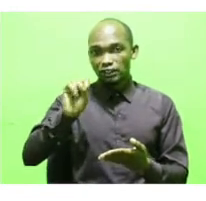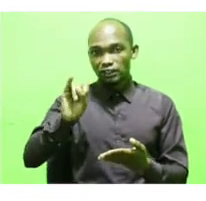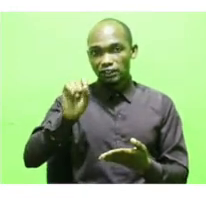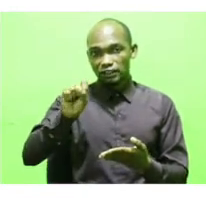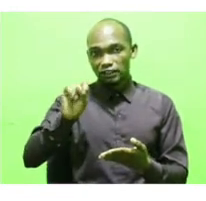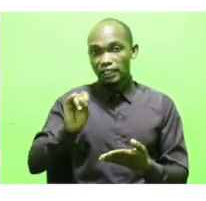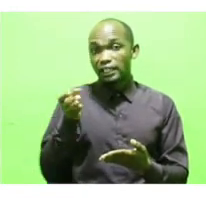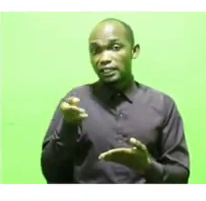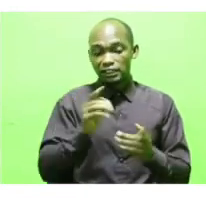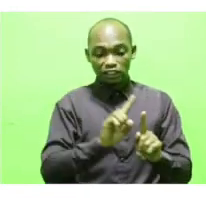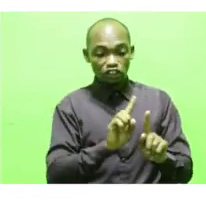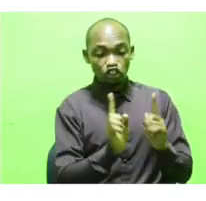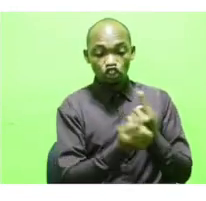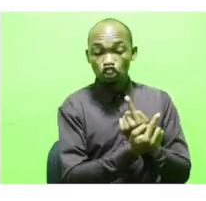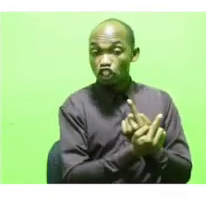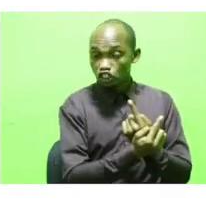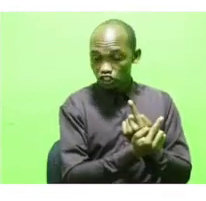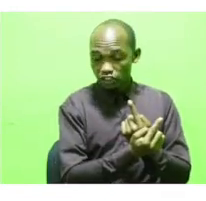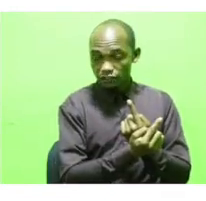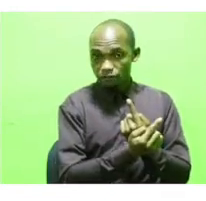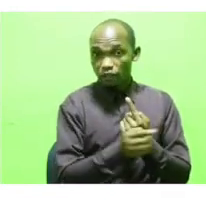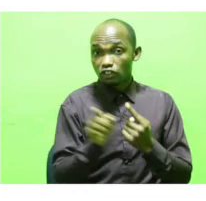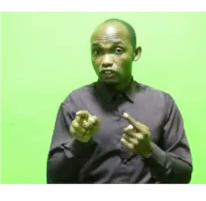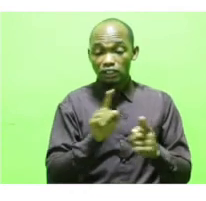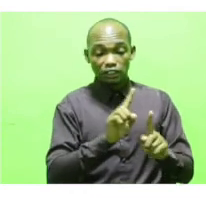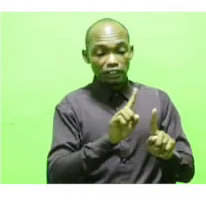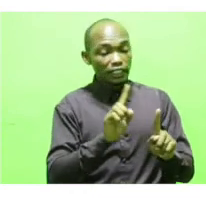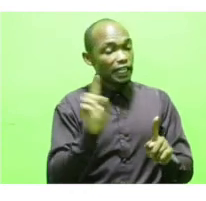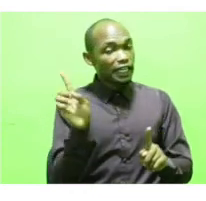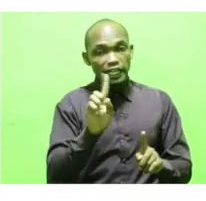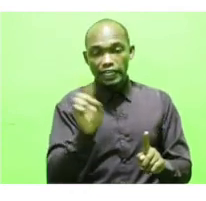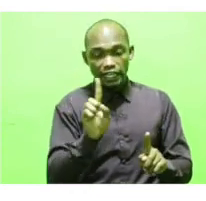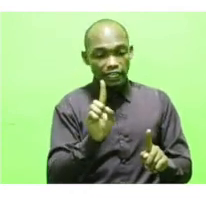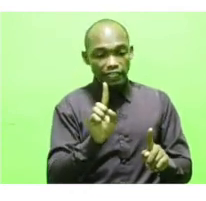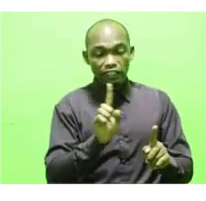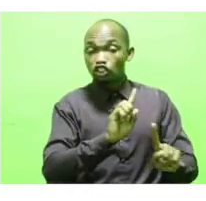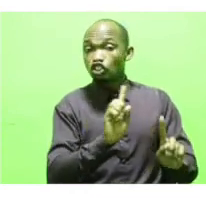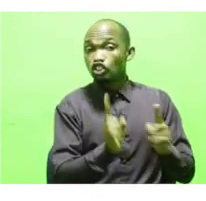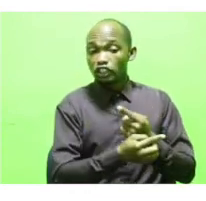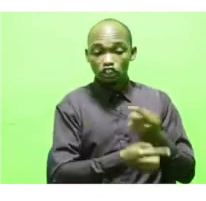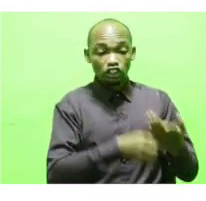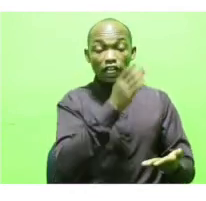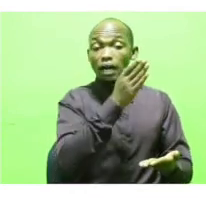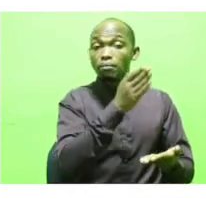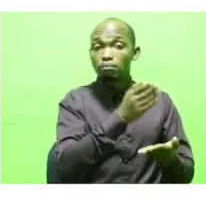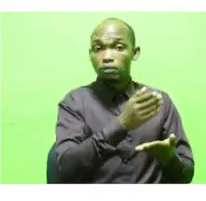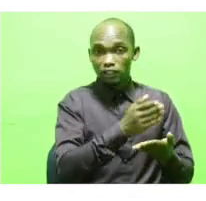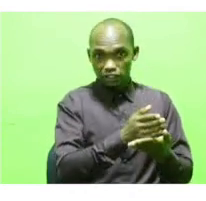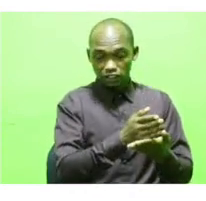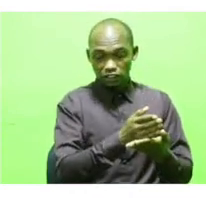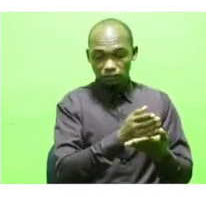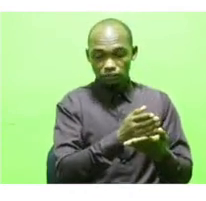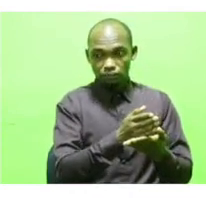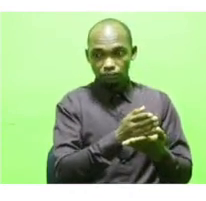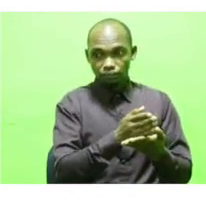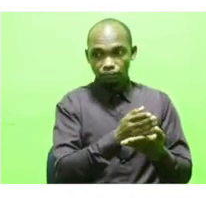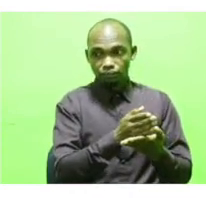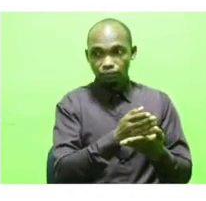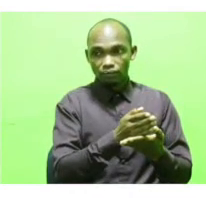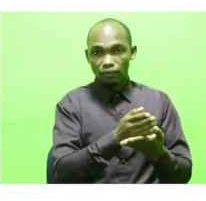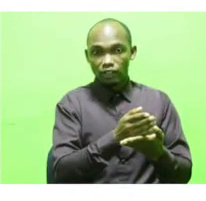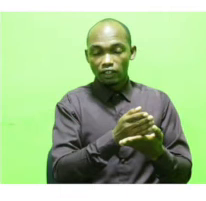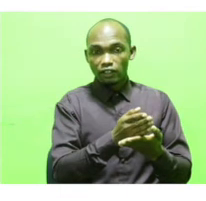which changes or which things makes a change complete in an organism? We'll see just in a